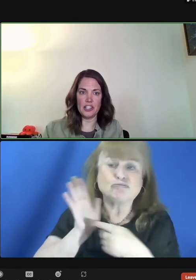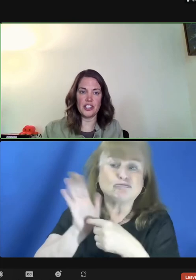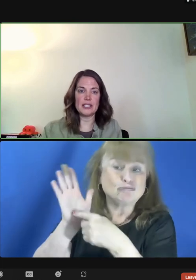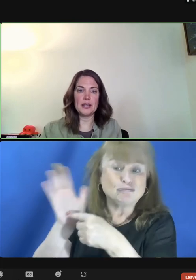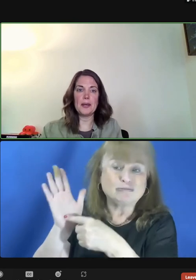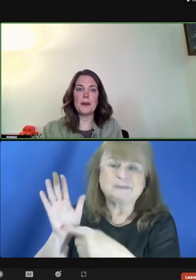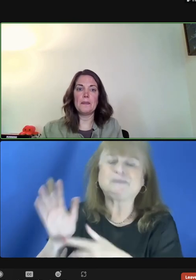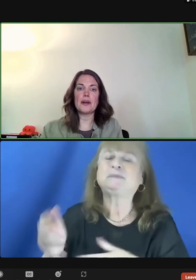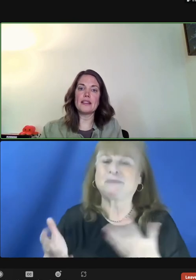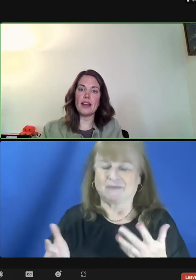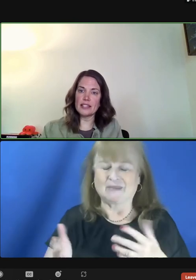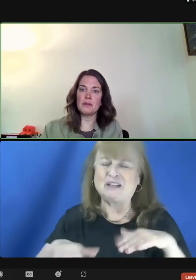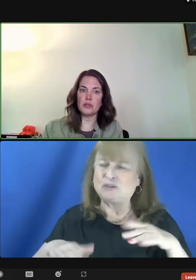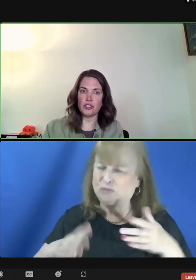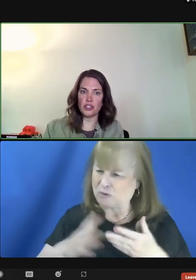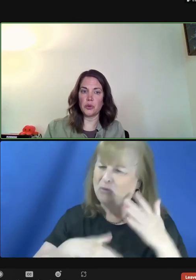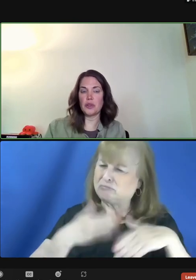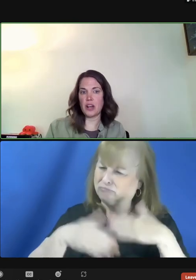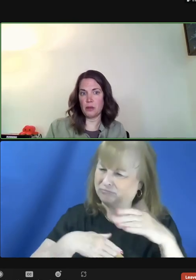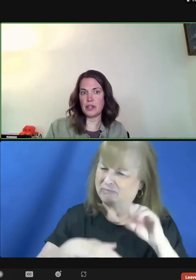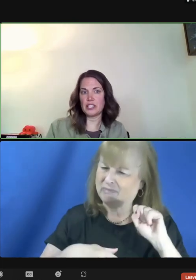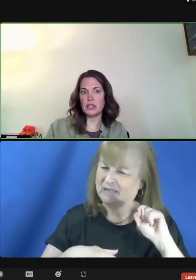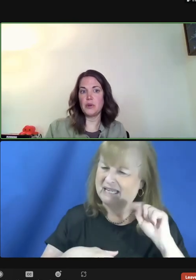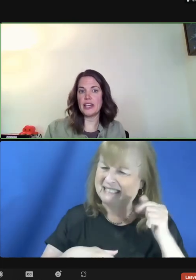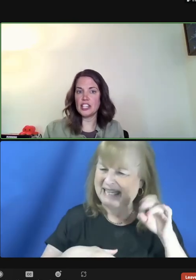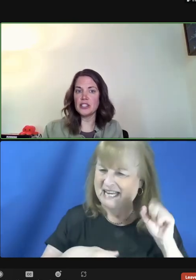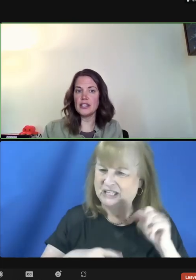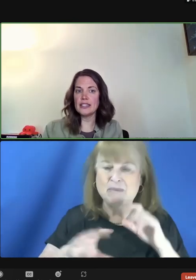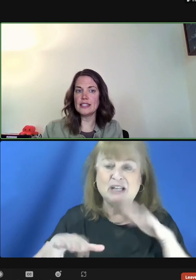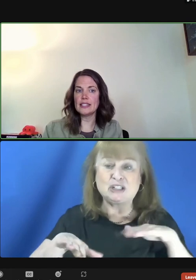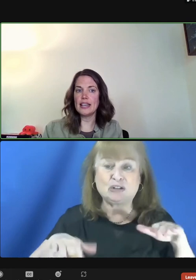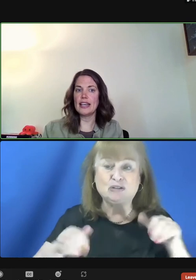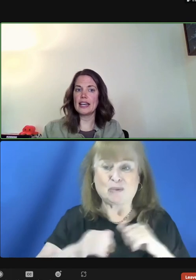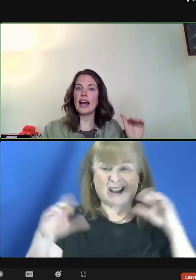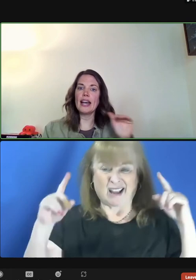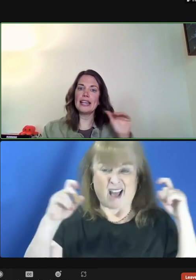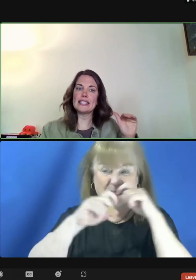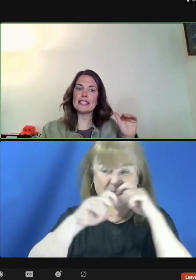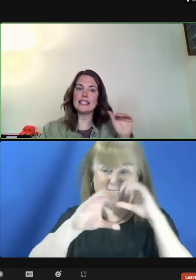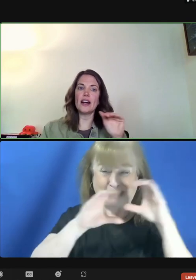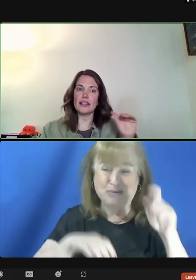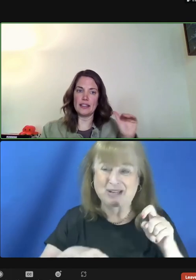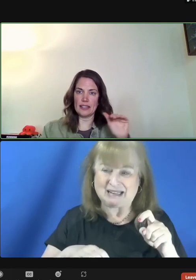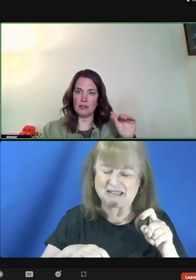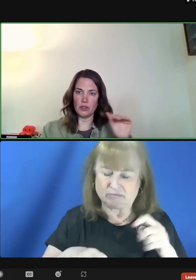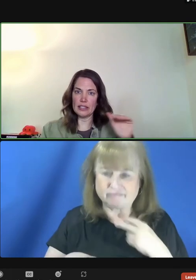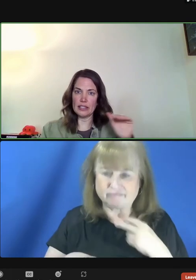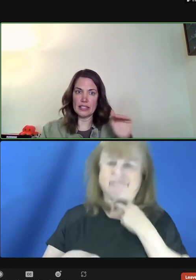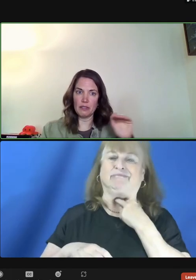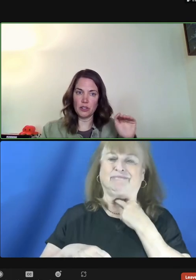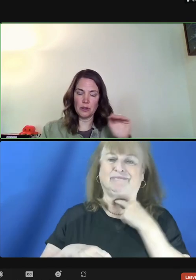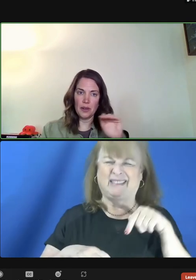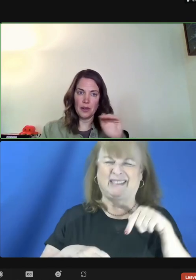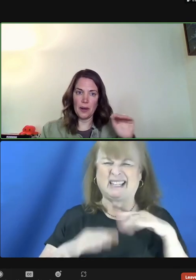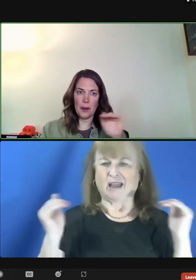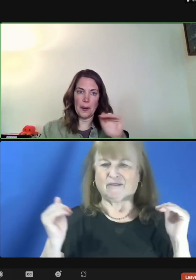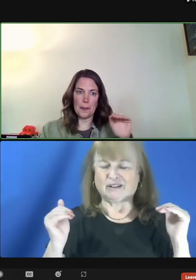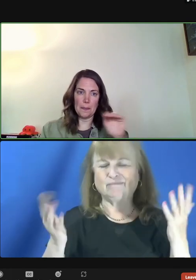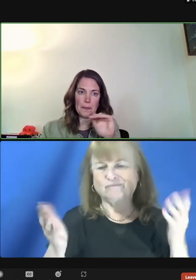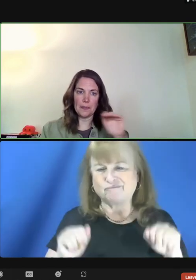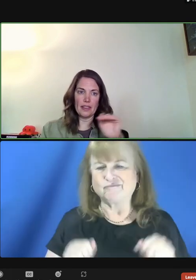through these stages, but a lot of times our children with complex communication needs kind of gets stuck at this